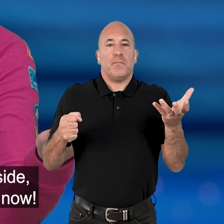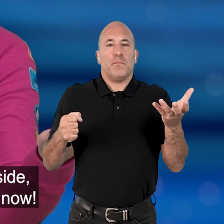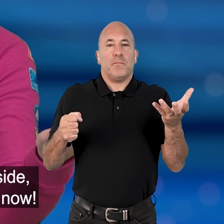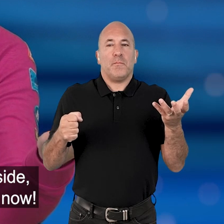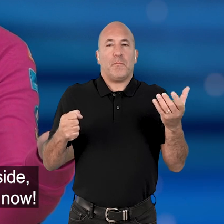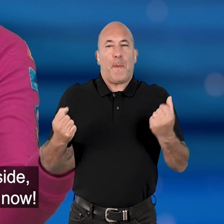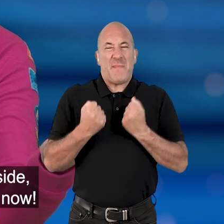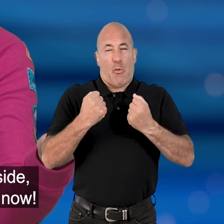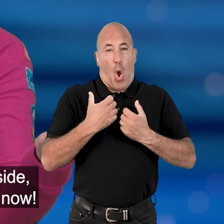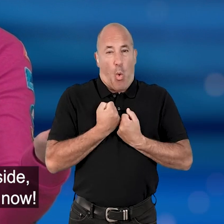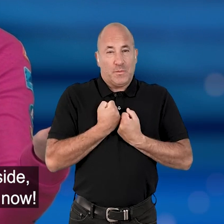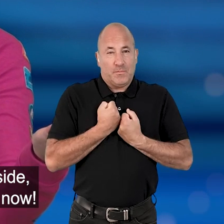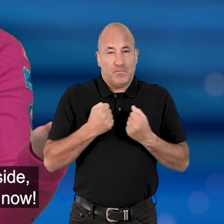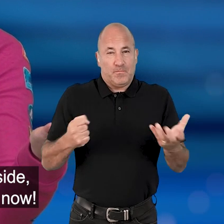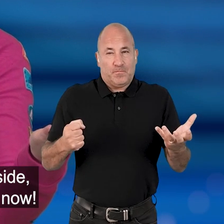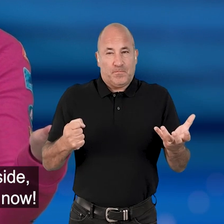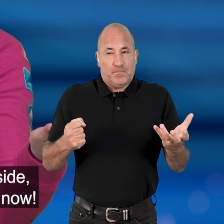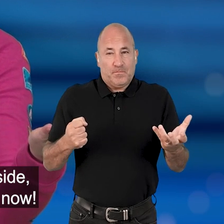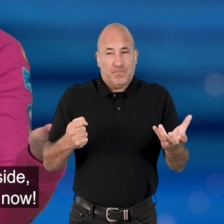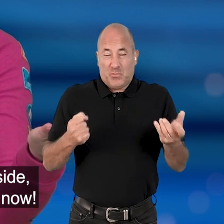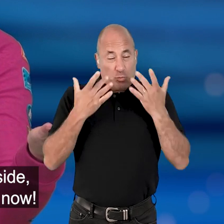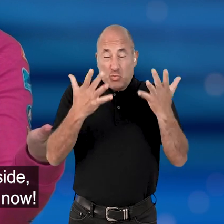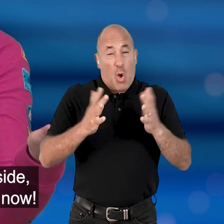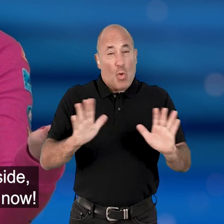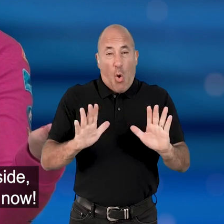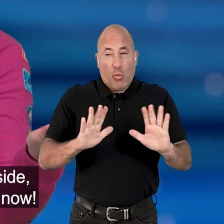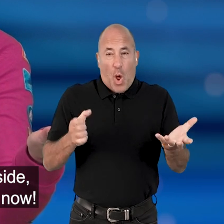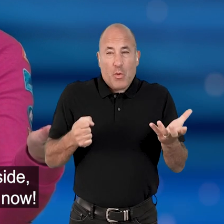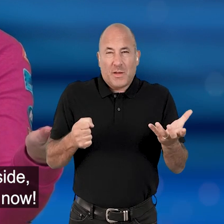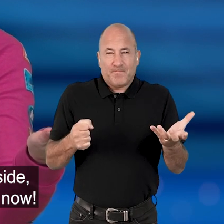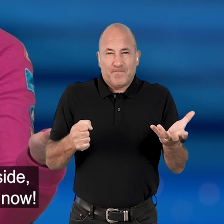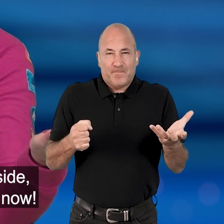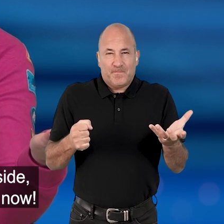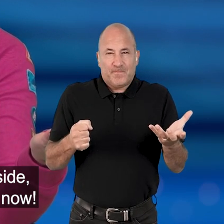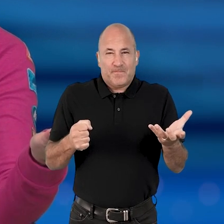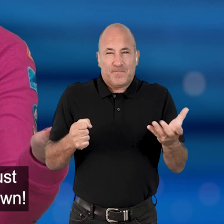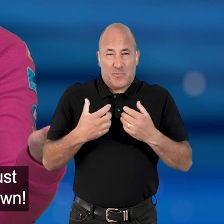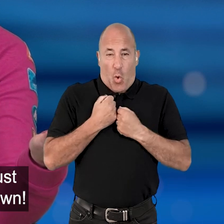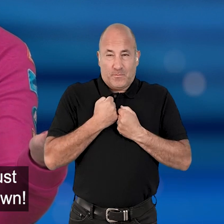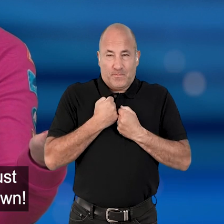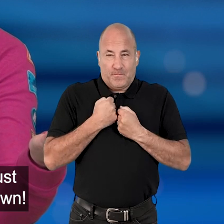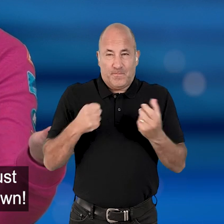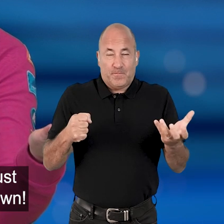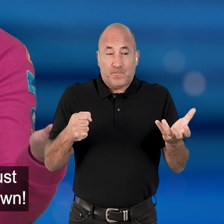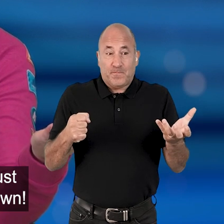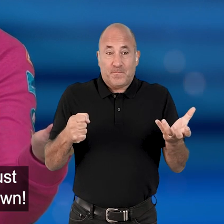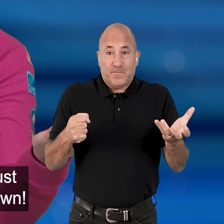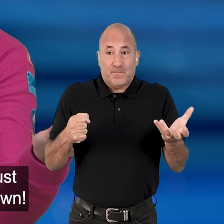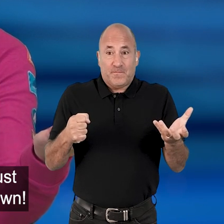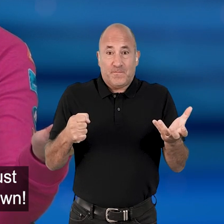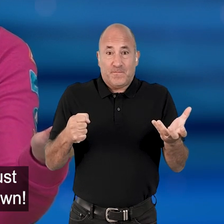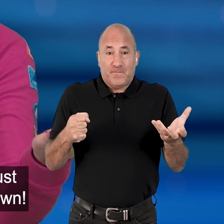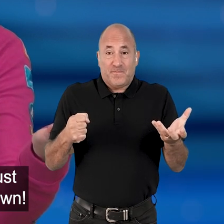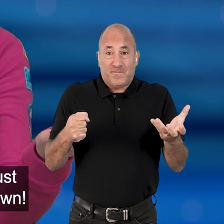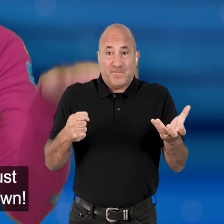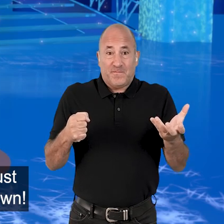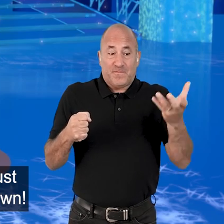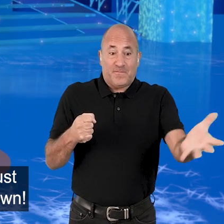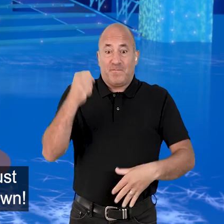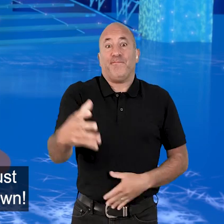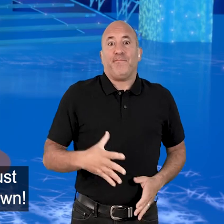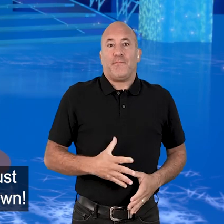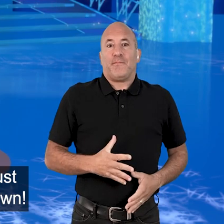Holding all of her powers inside, she can't let them show, not now. She holds her breath for just long enough to put them